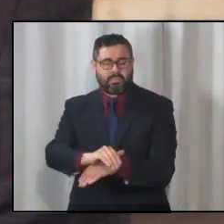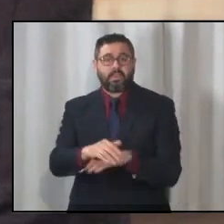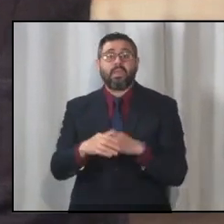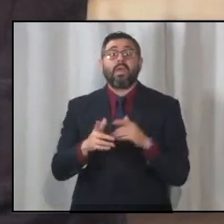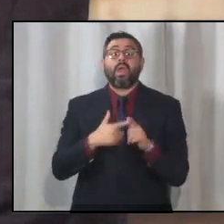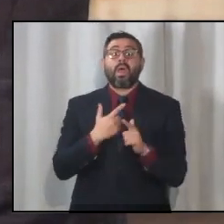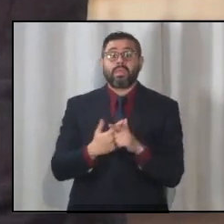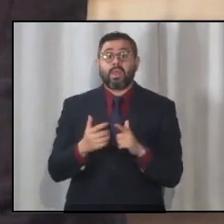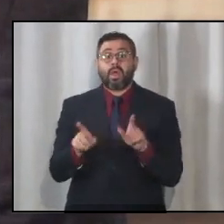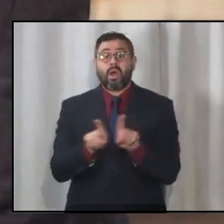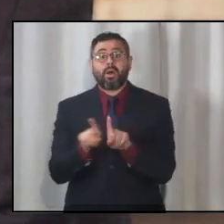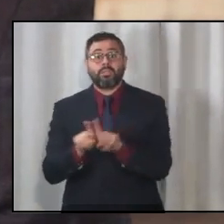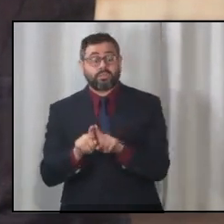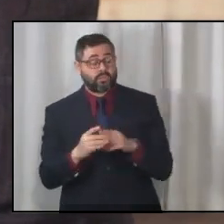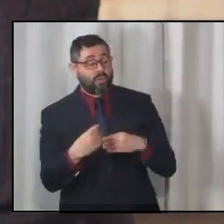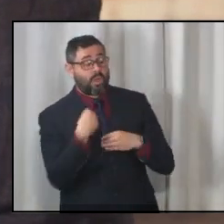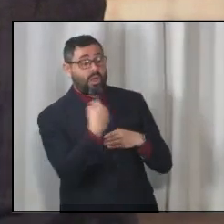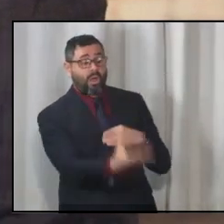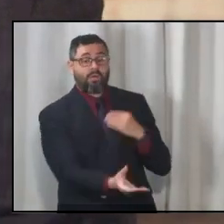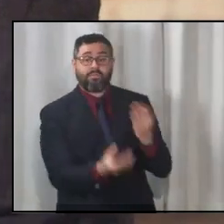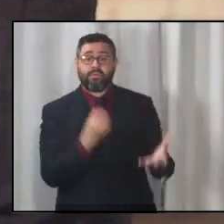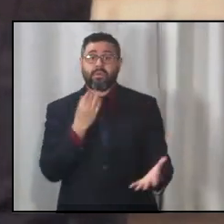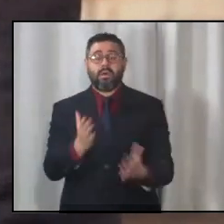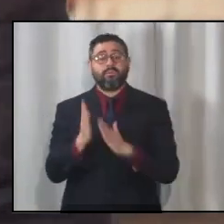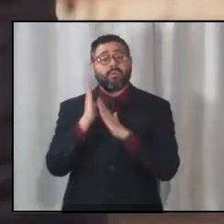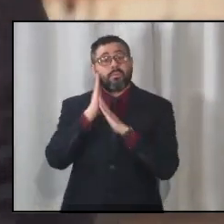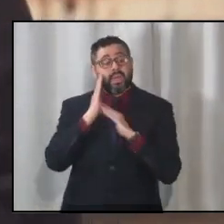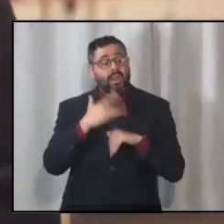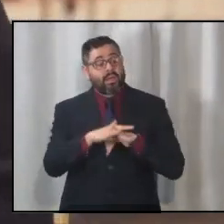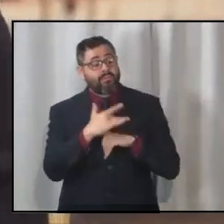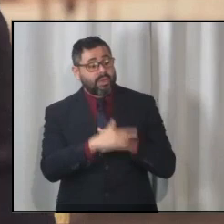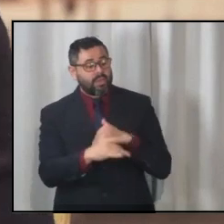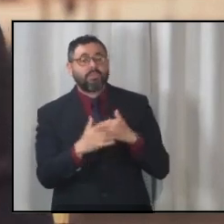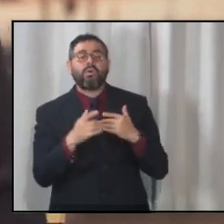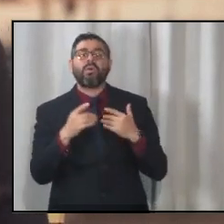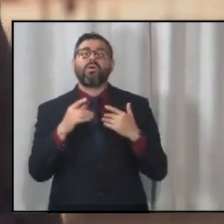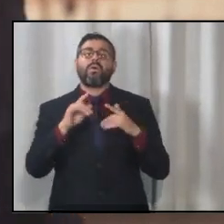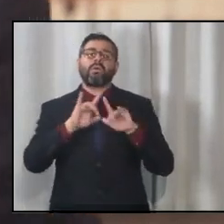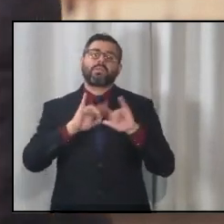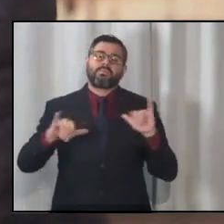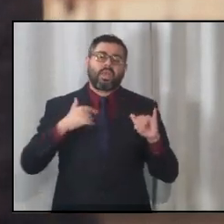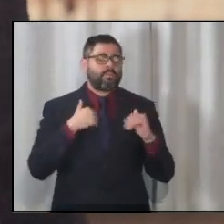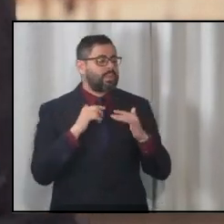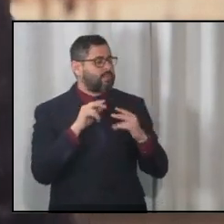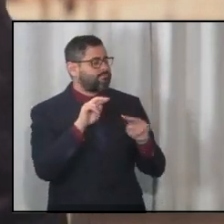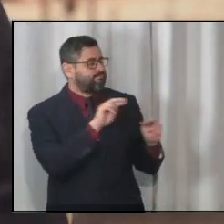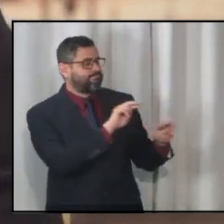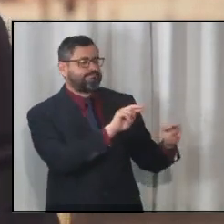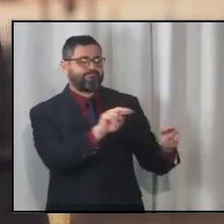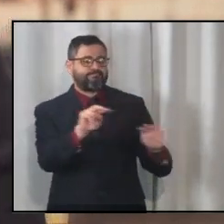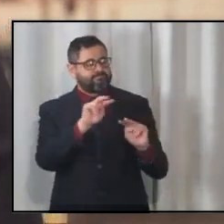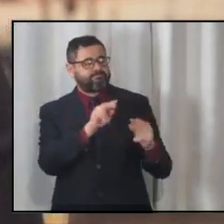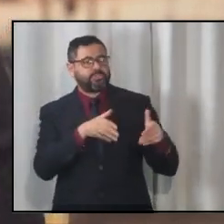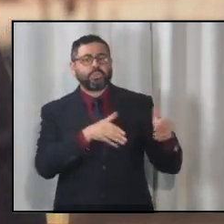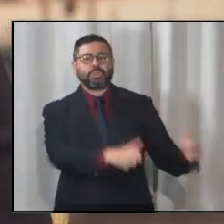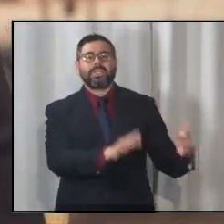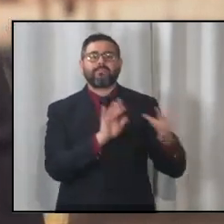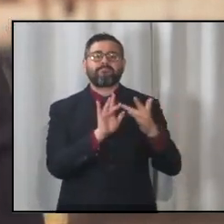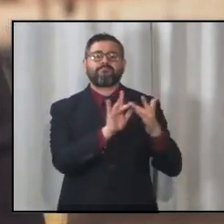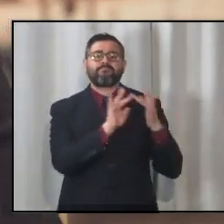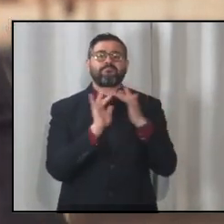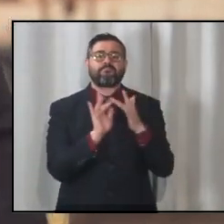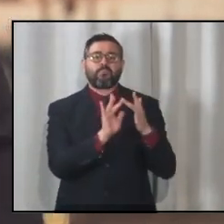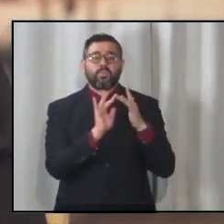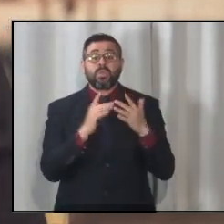the beds to community members that they come in contact with while conducting outreach. We're seeking community groups that can